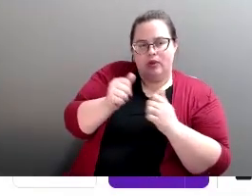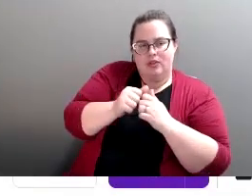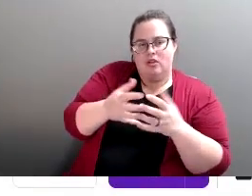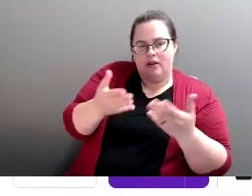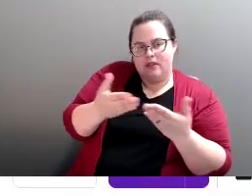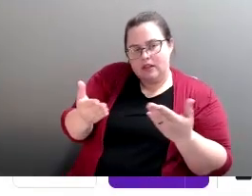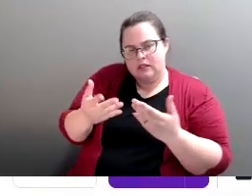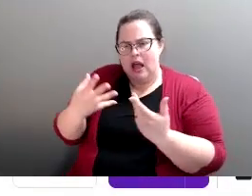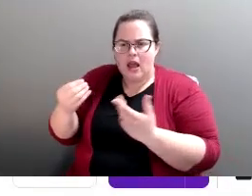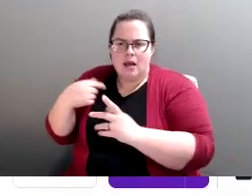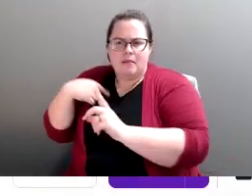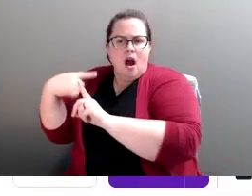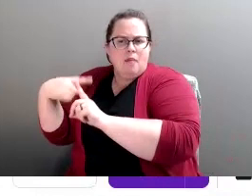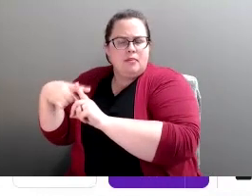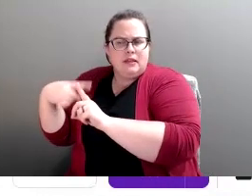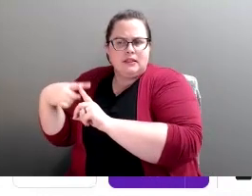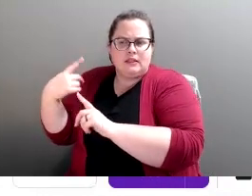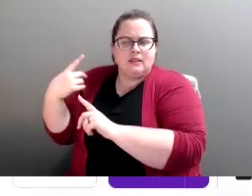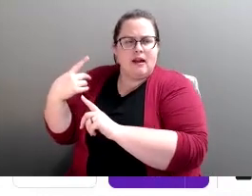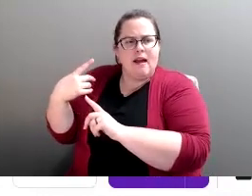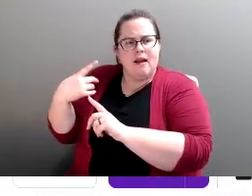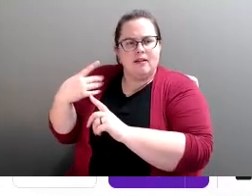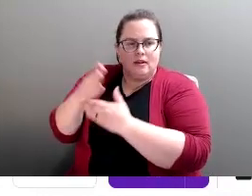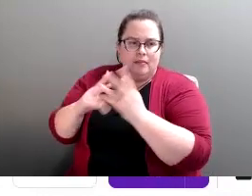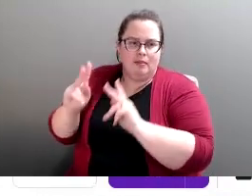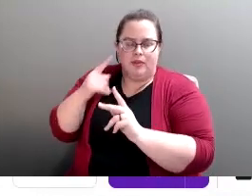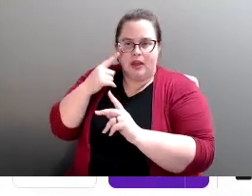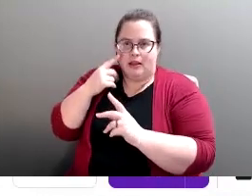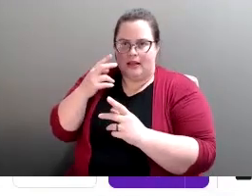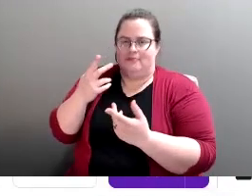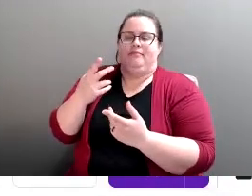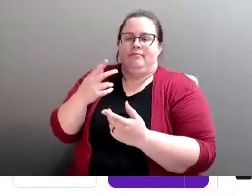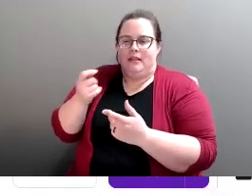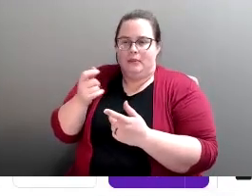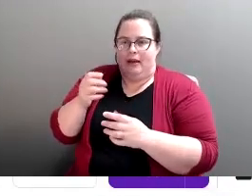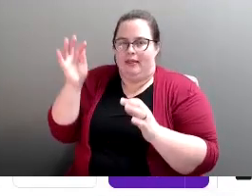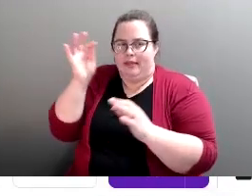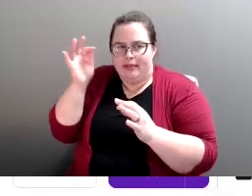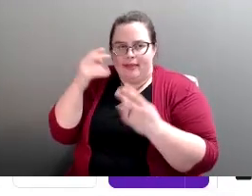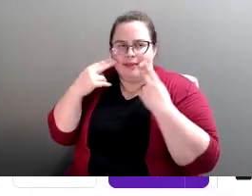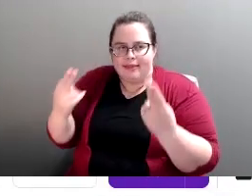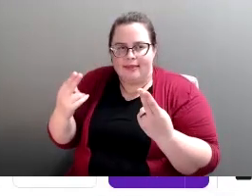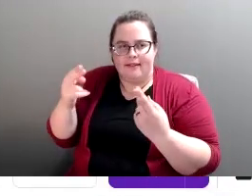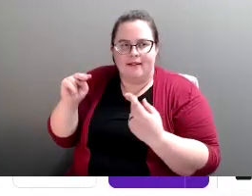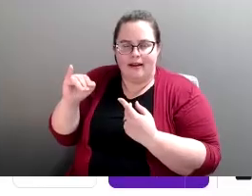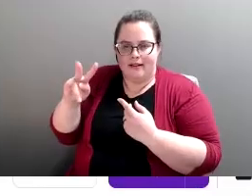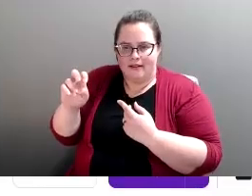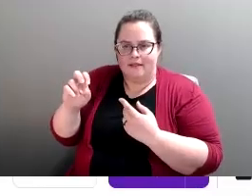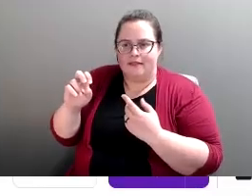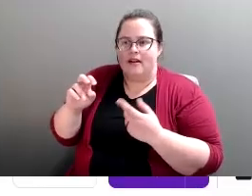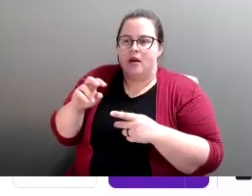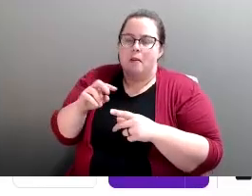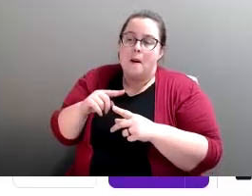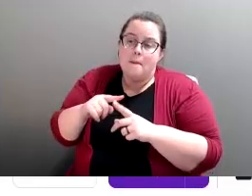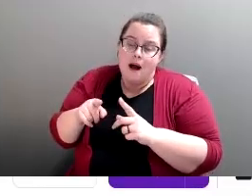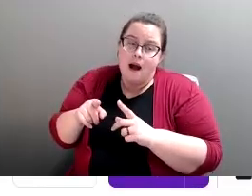an optimist, and some people might see that as naive because I do believe in the good in a lot of things, but I also like to